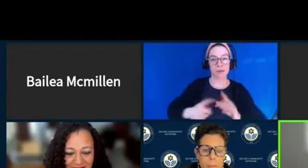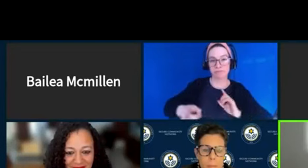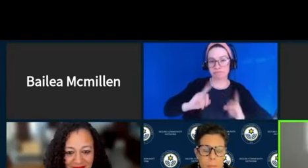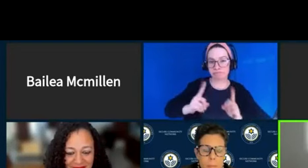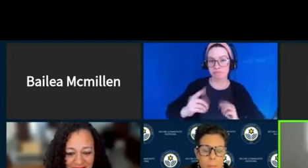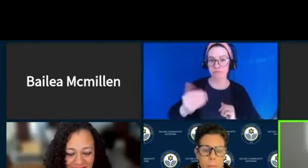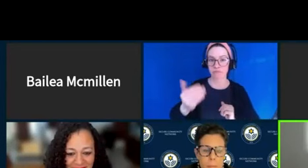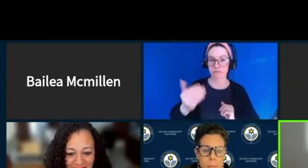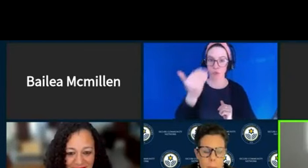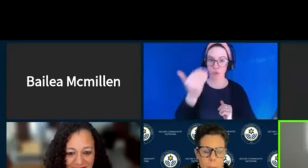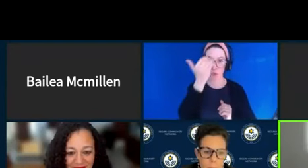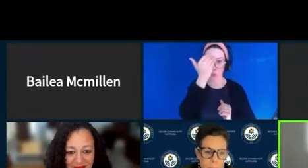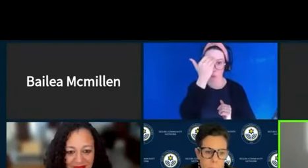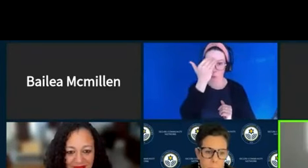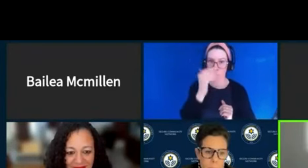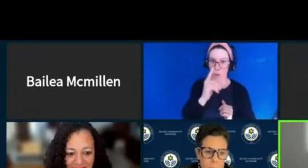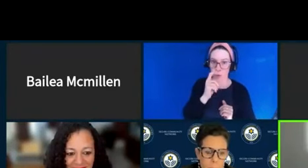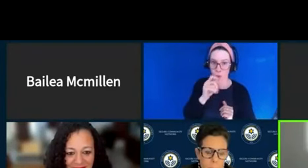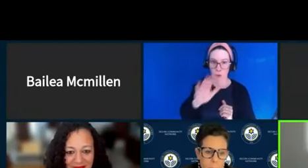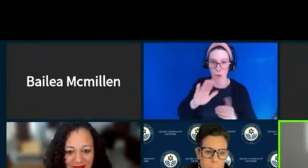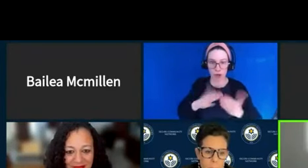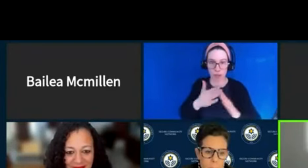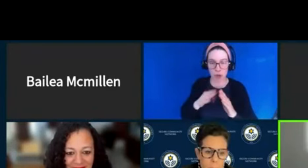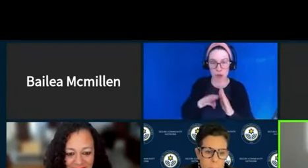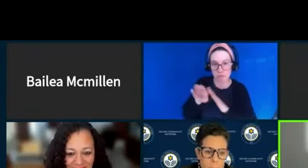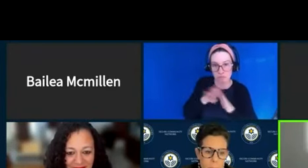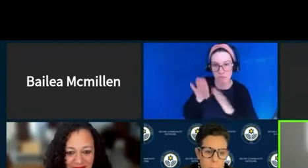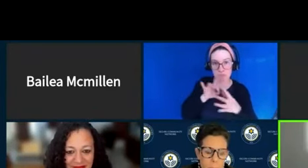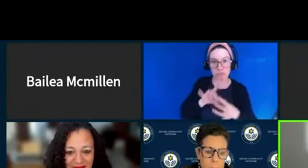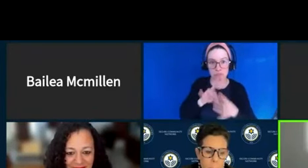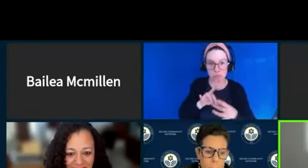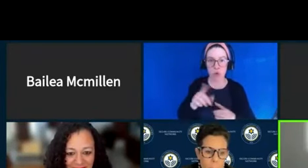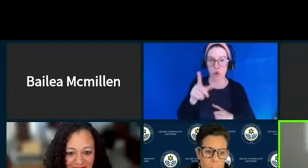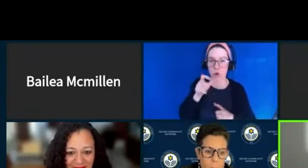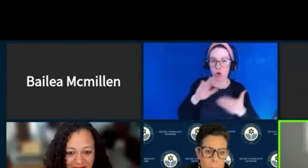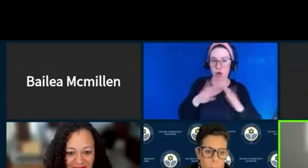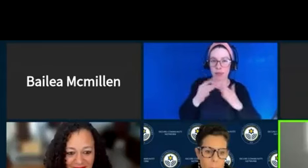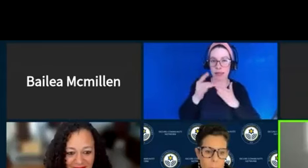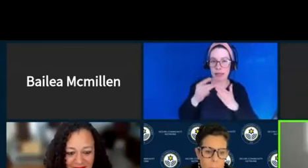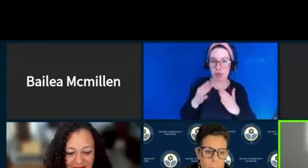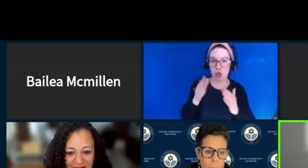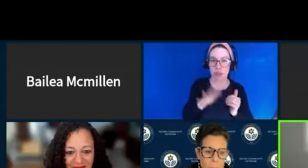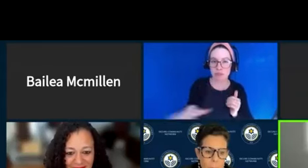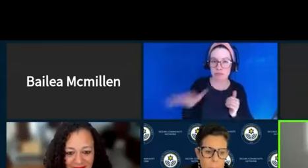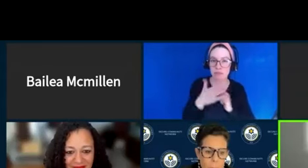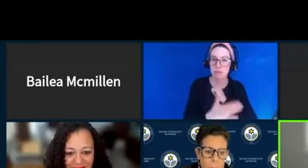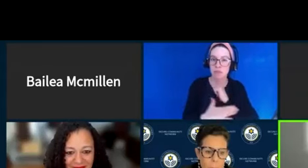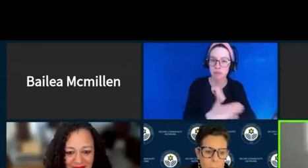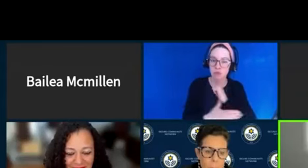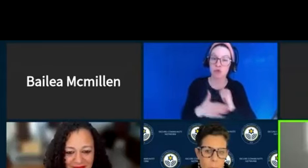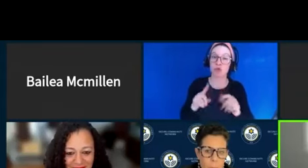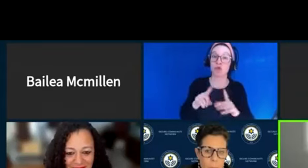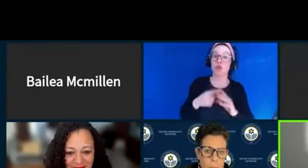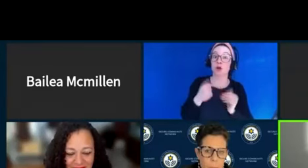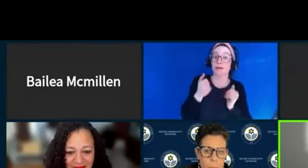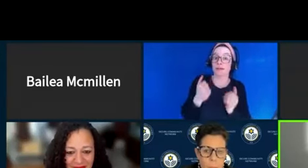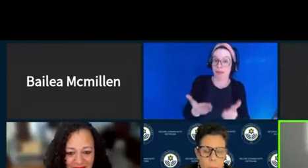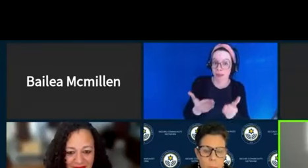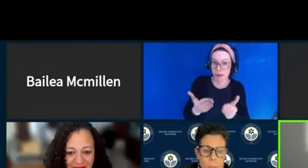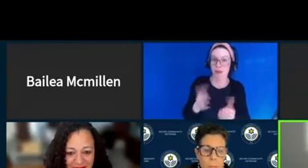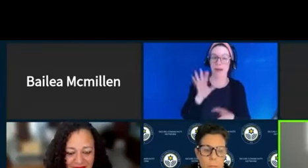getting to know your community member and your community leaders across the country. So starting with those coalitions to engage them